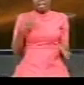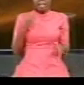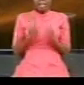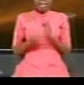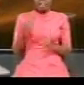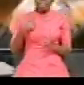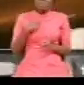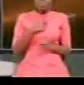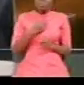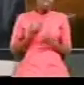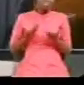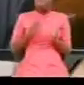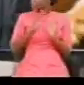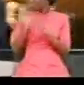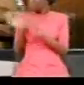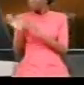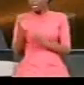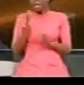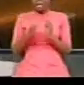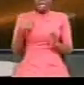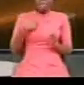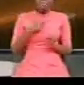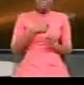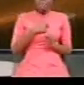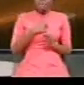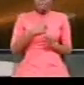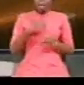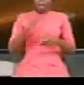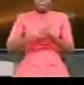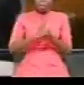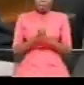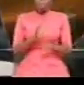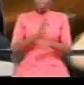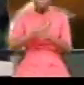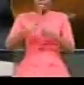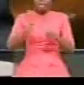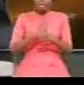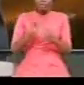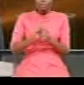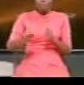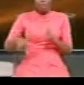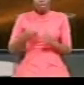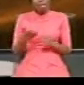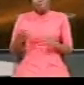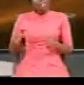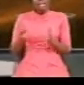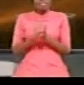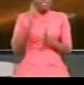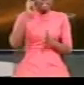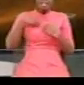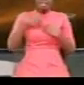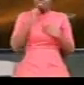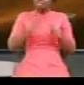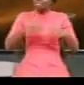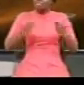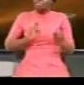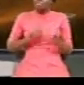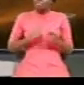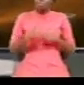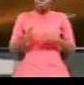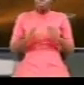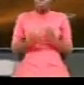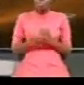we overlook, if we get preoccupied with other things that he has not committed into our